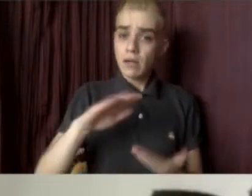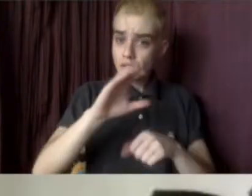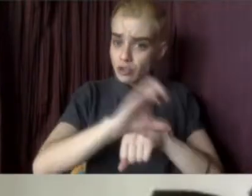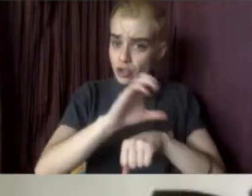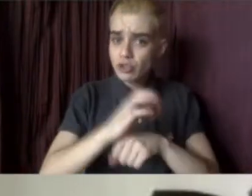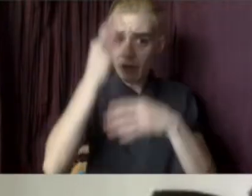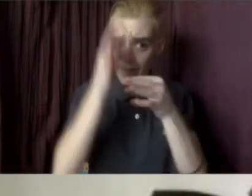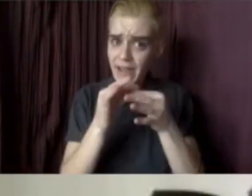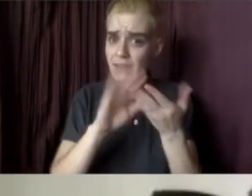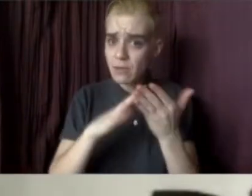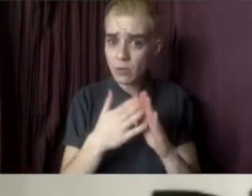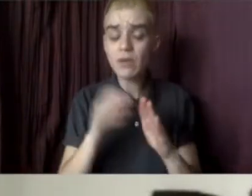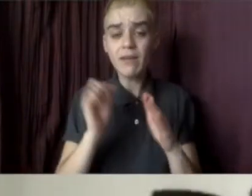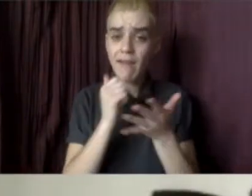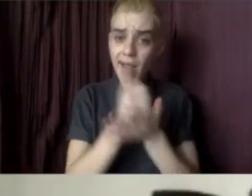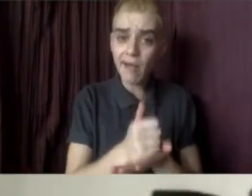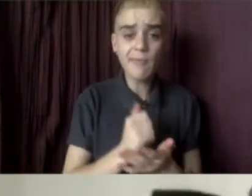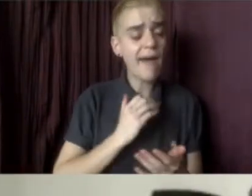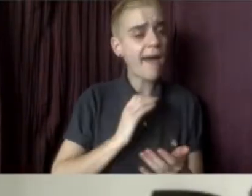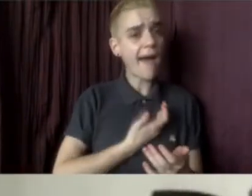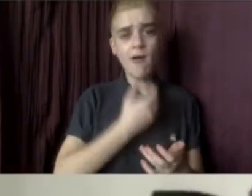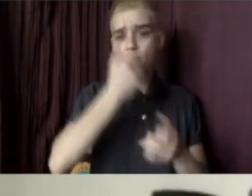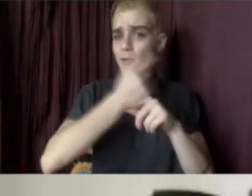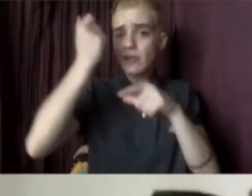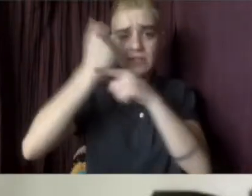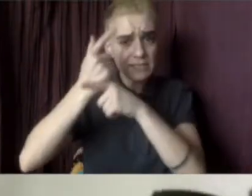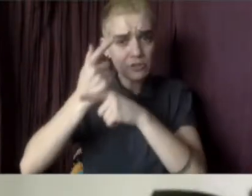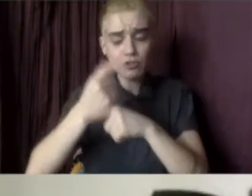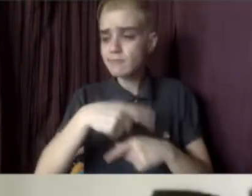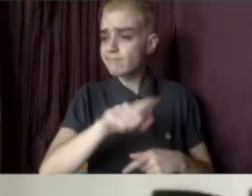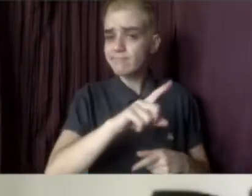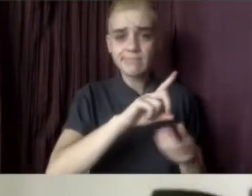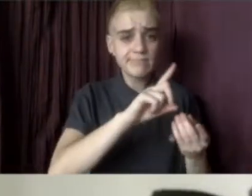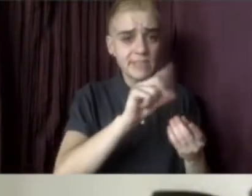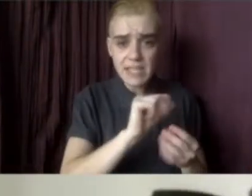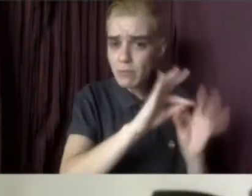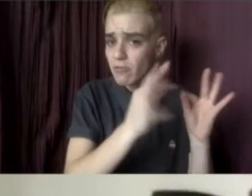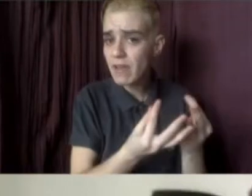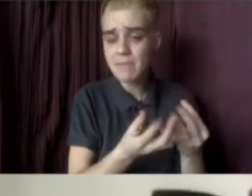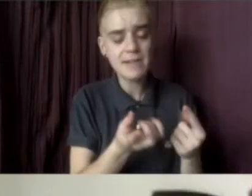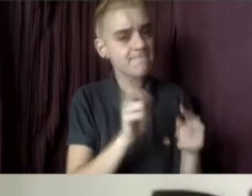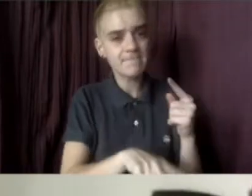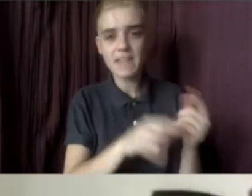Georgia in 2019,